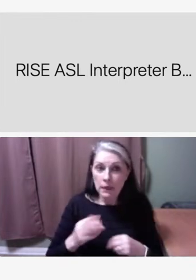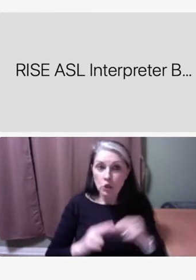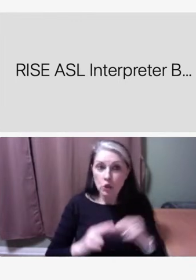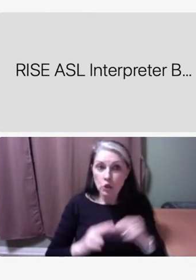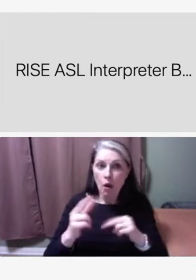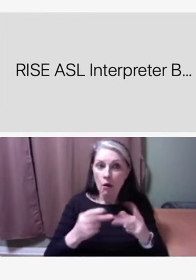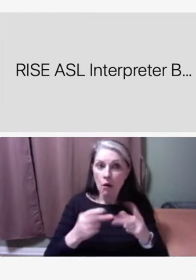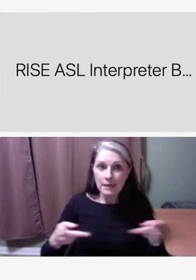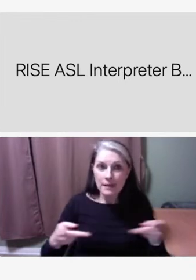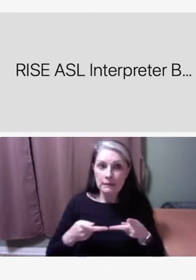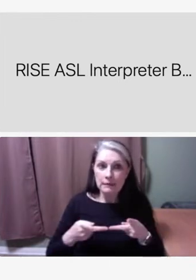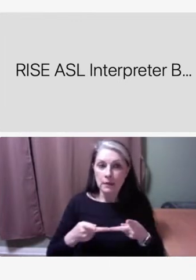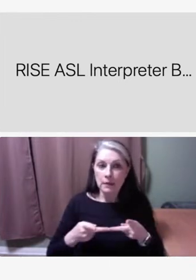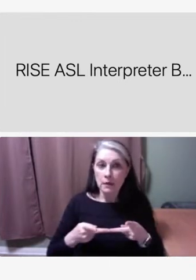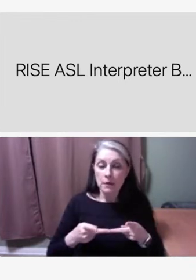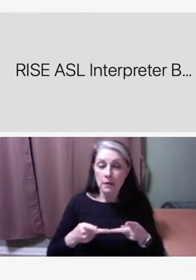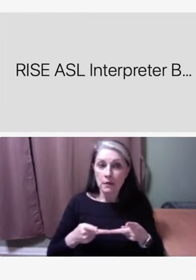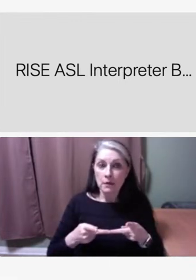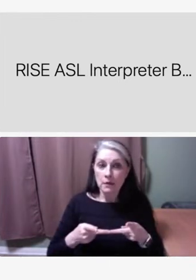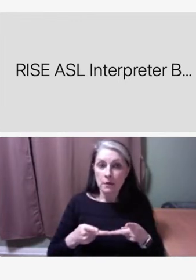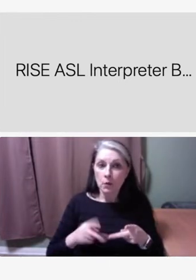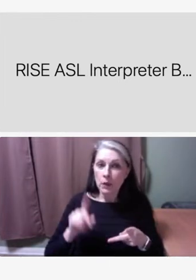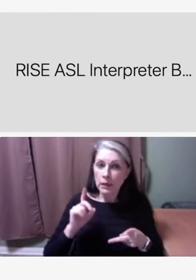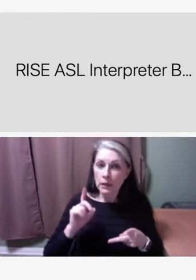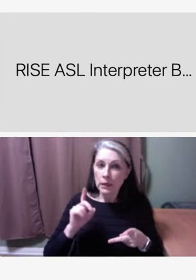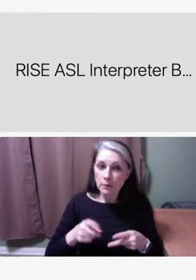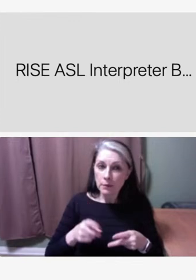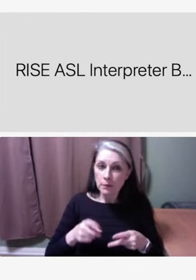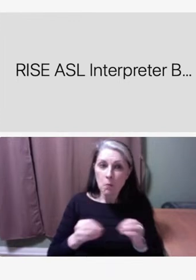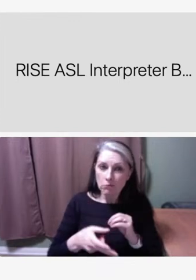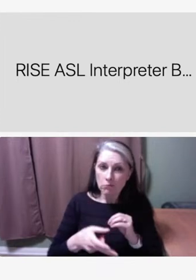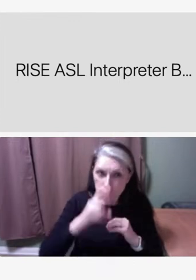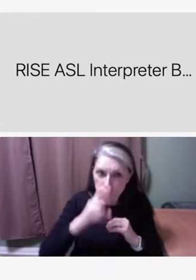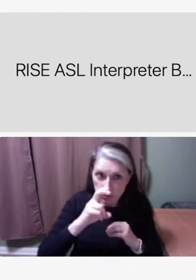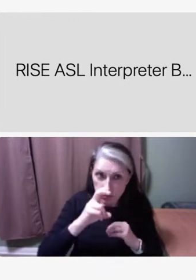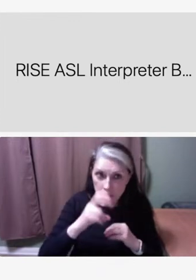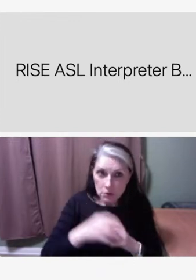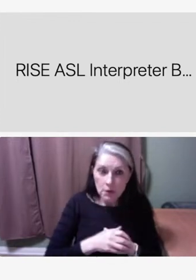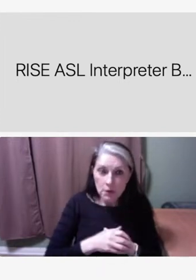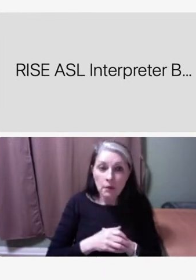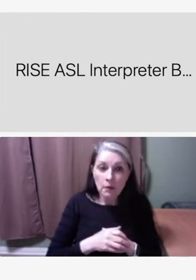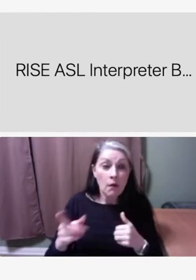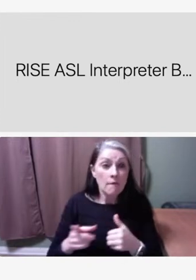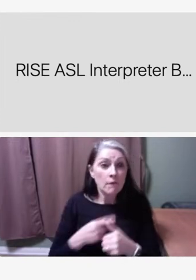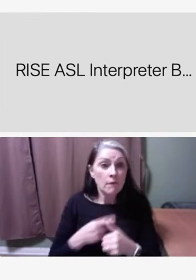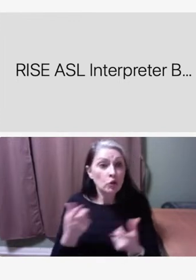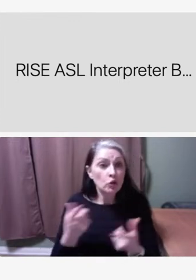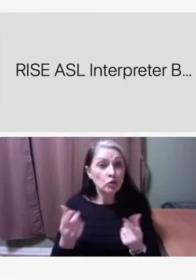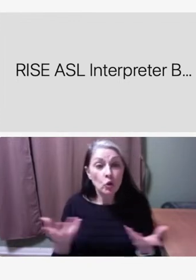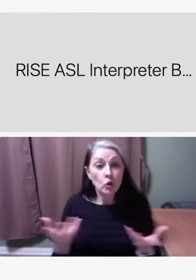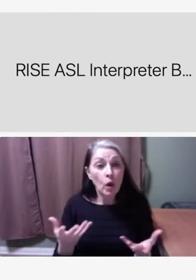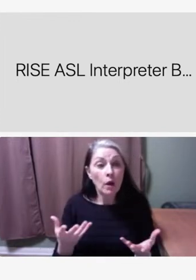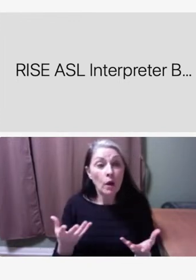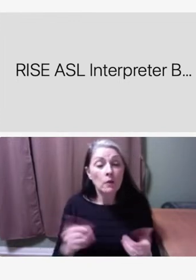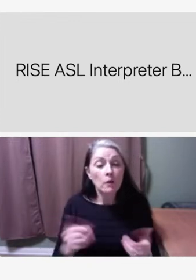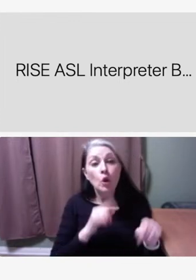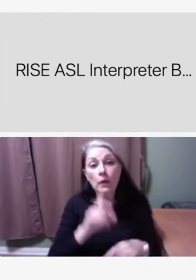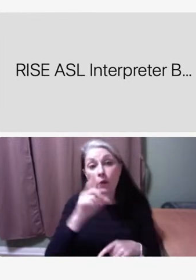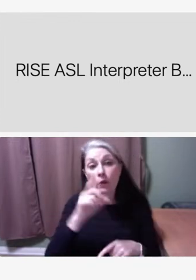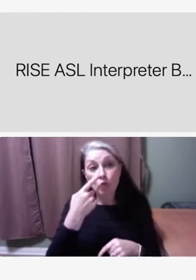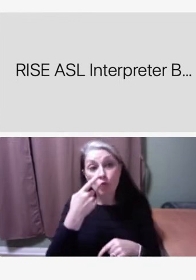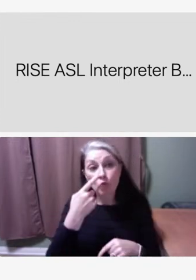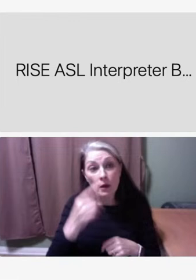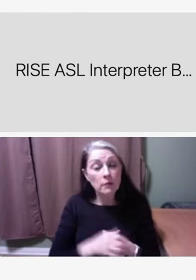to come down a little harsh on them, because well, the first thing they'll do is go down to Target, go to that little